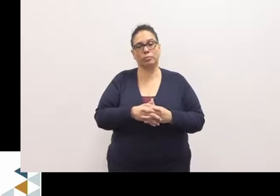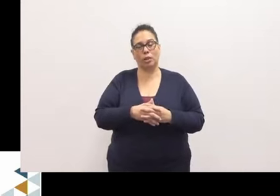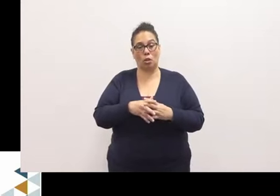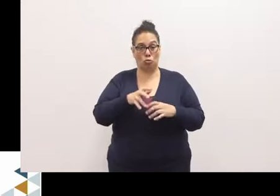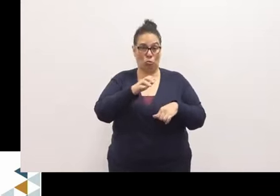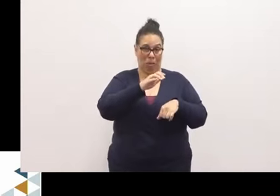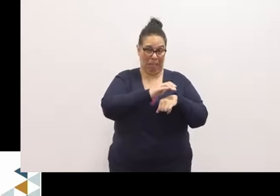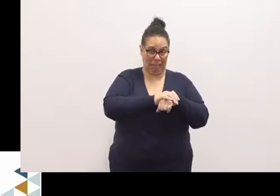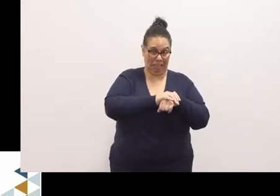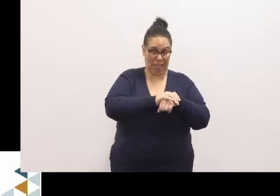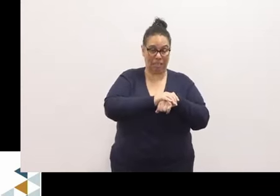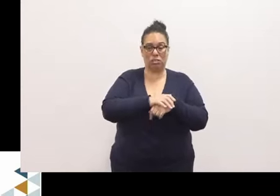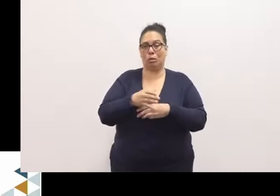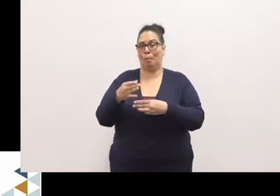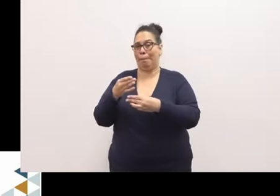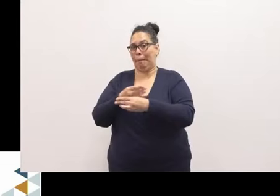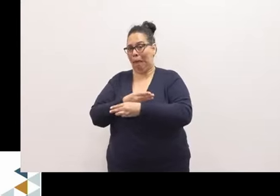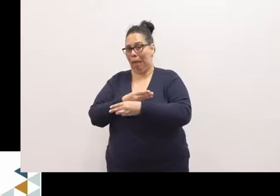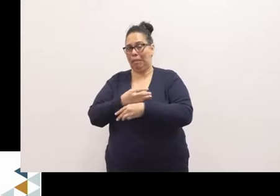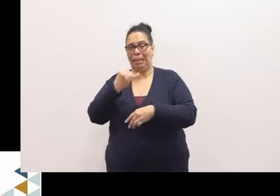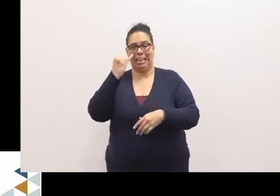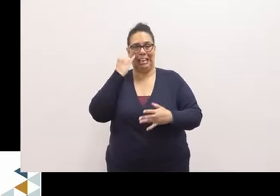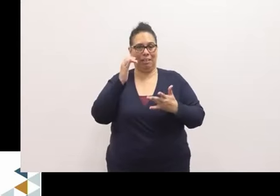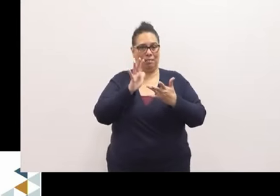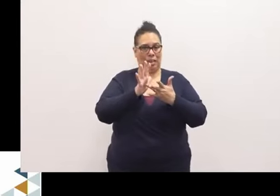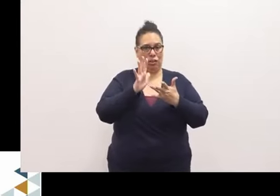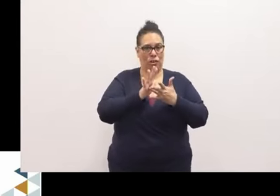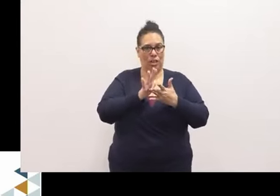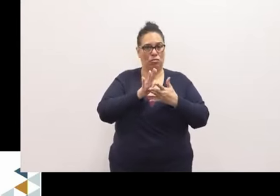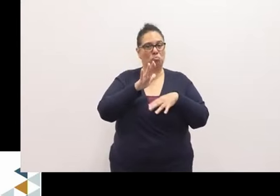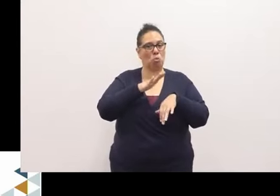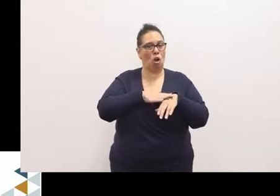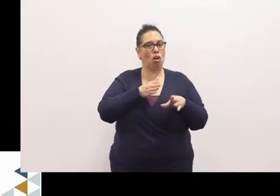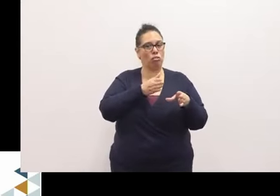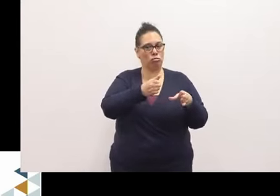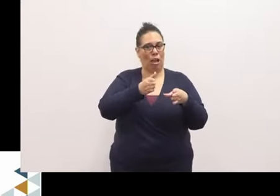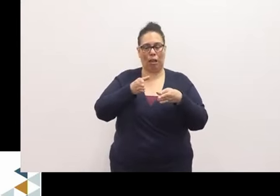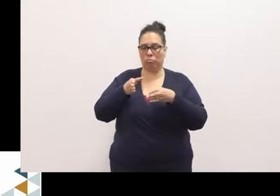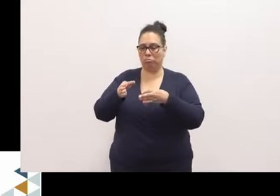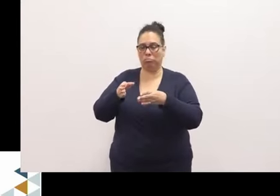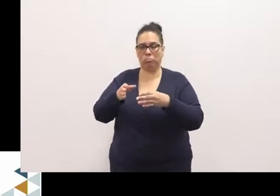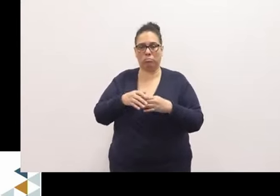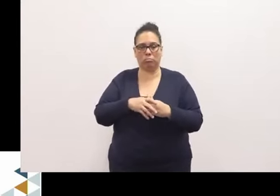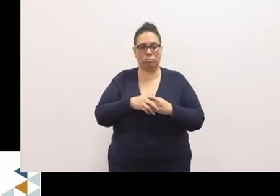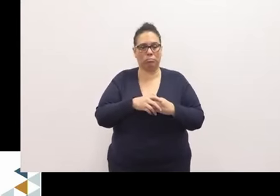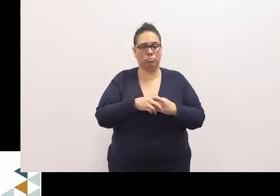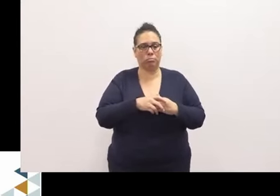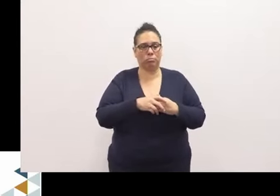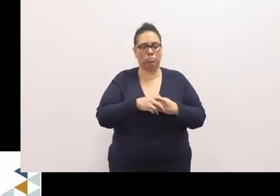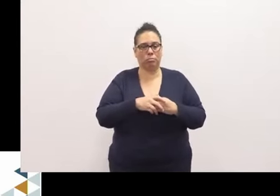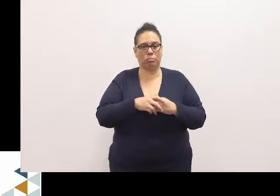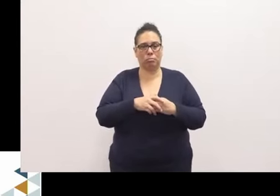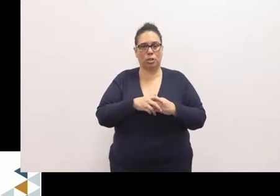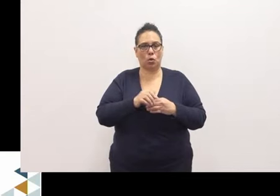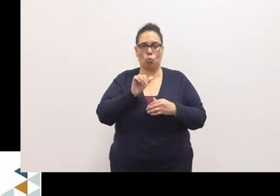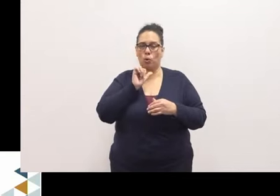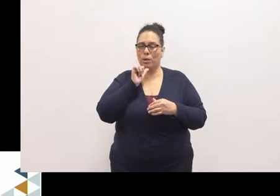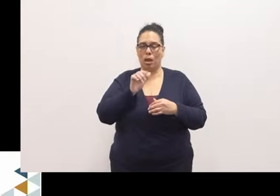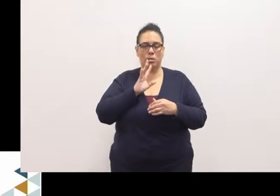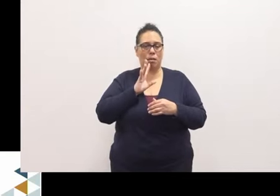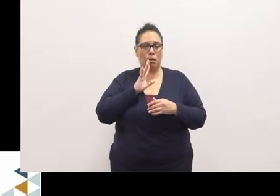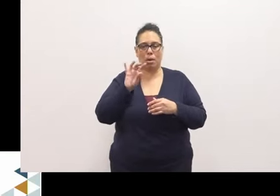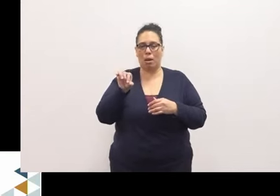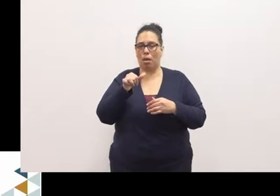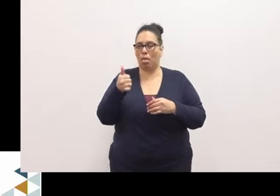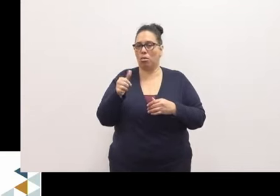in English or math. That's not to say that our 9th graders are not meeting any of the other A through G